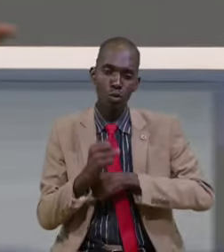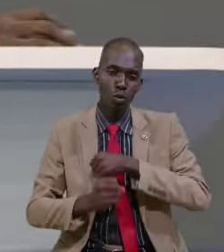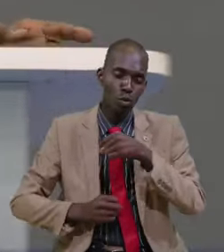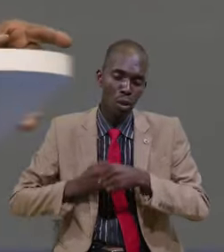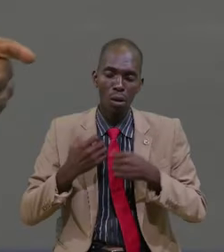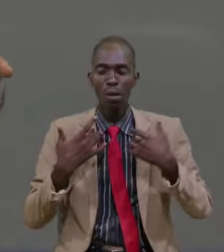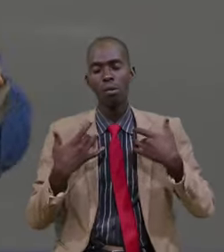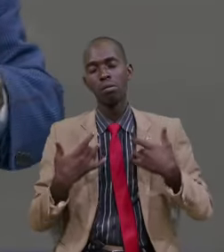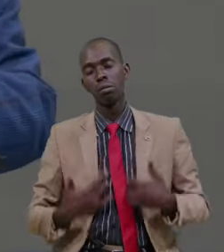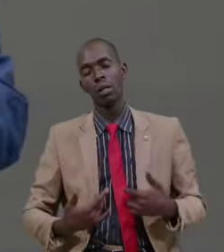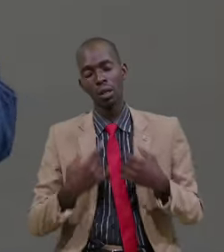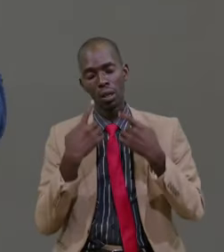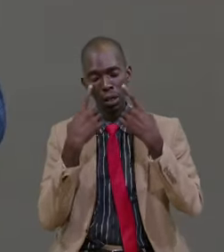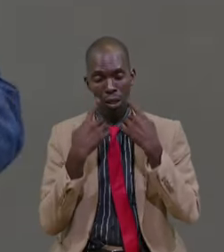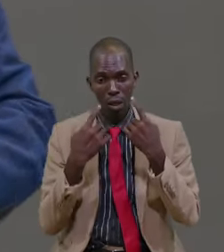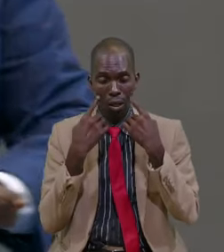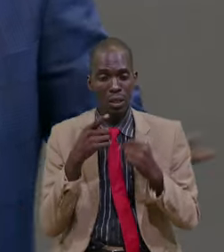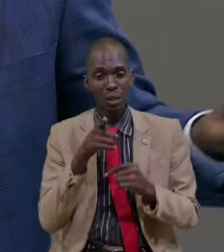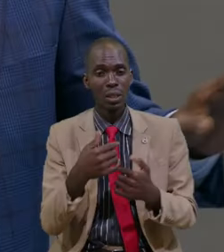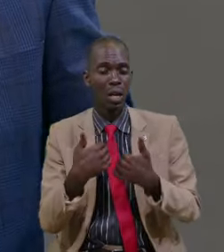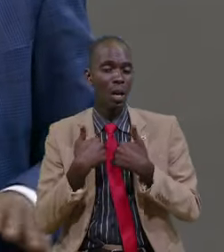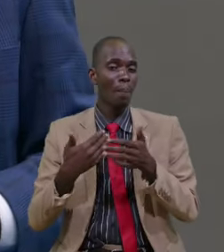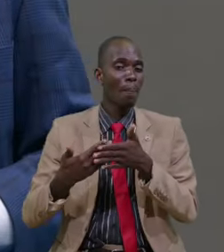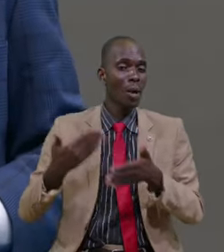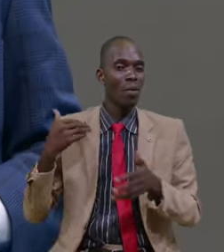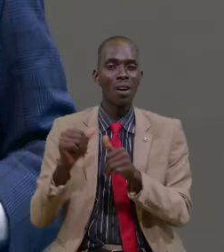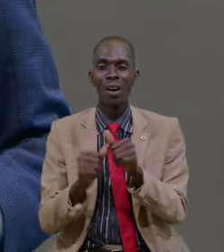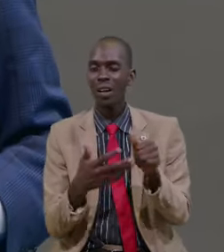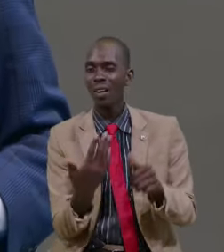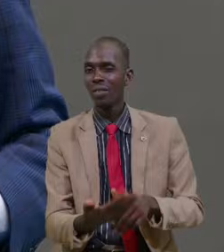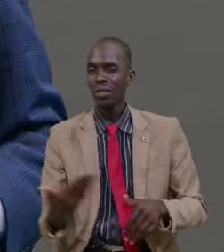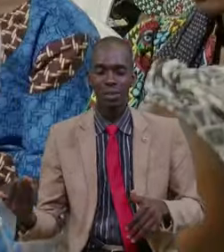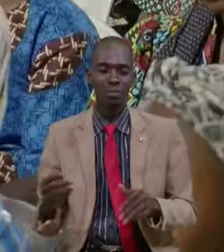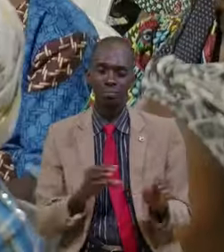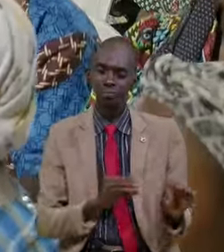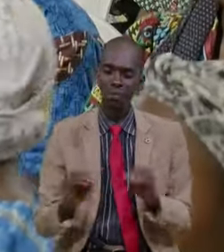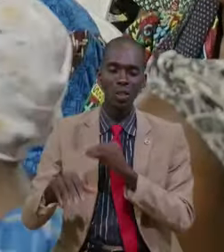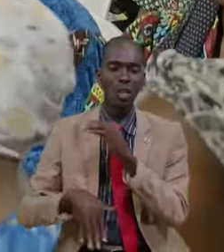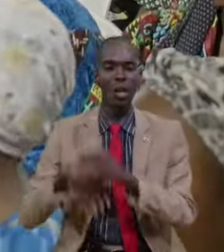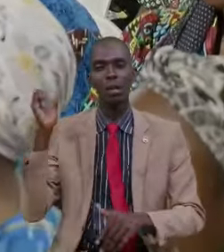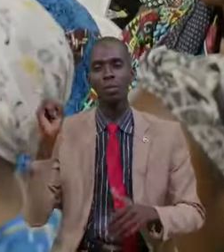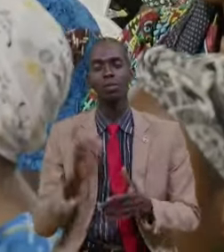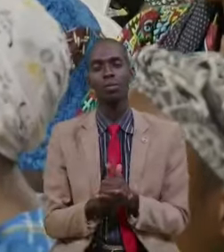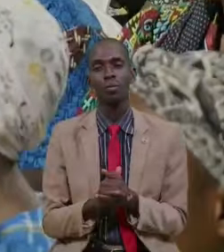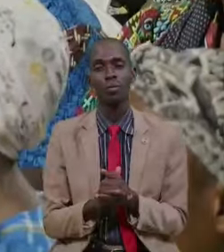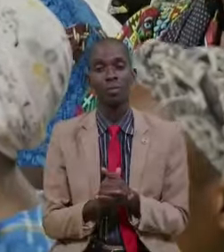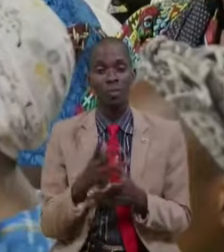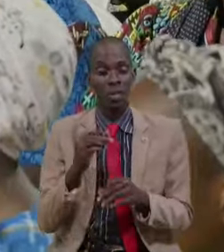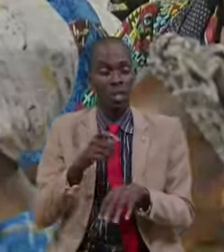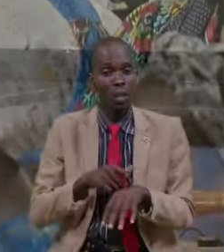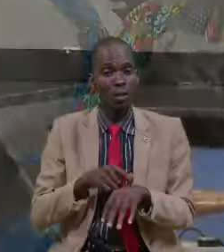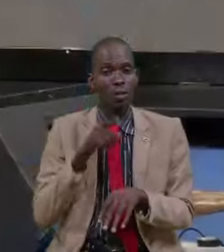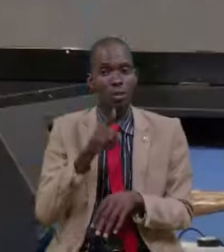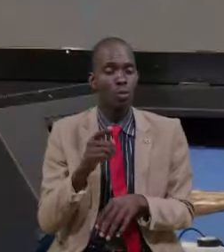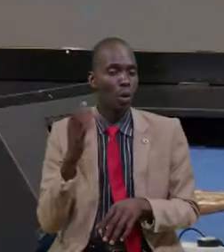the crying he had before, everything passed away. The moment you hear the